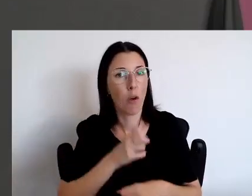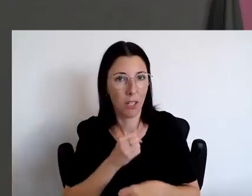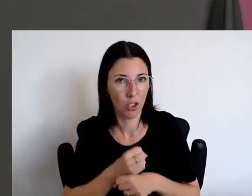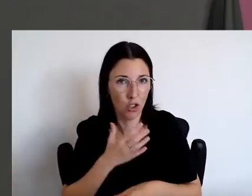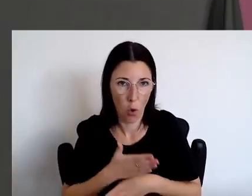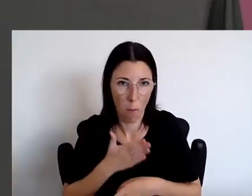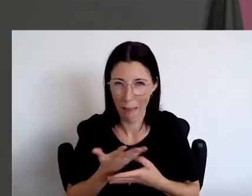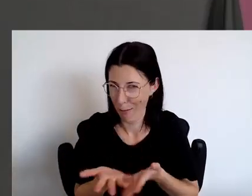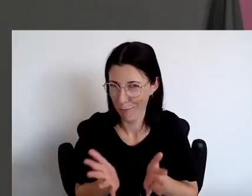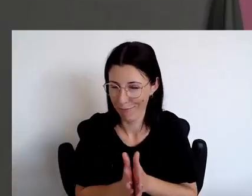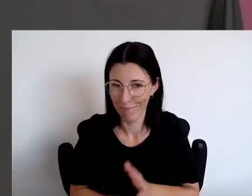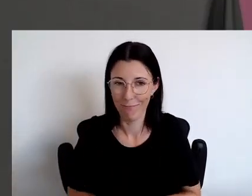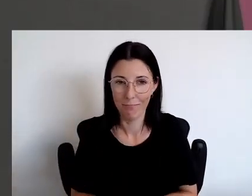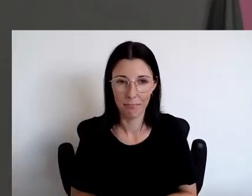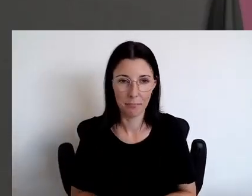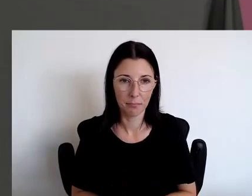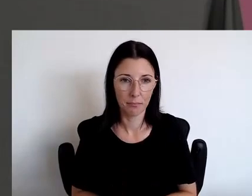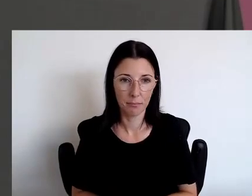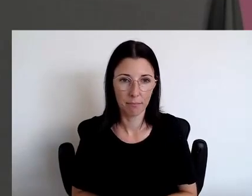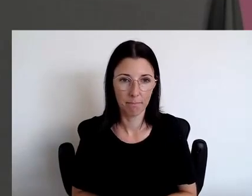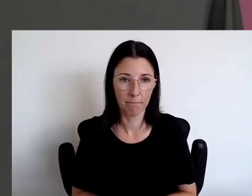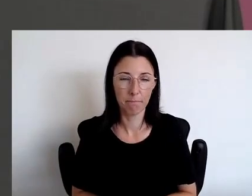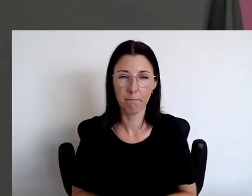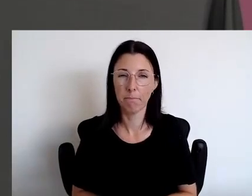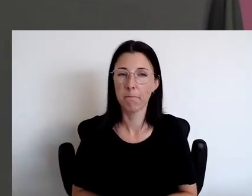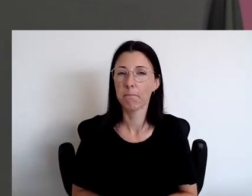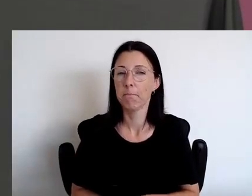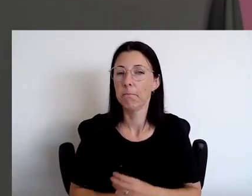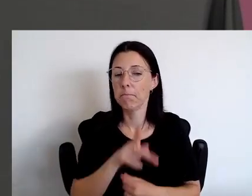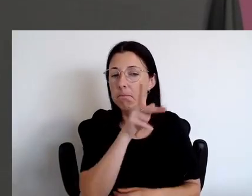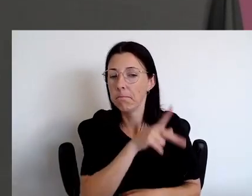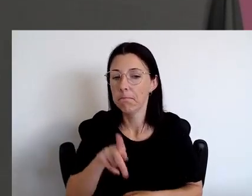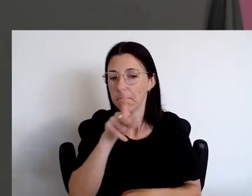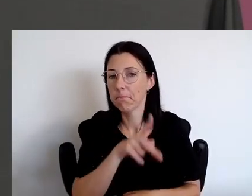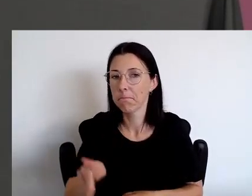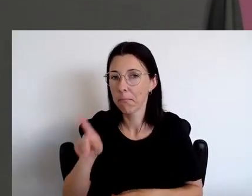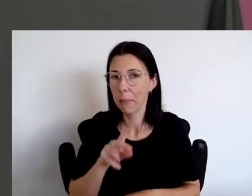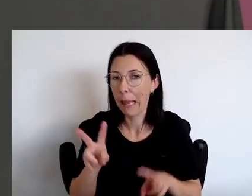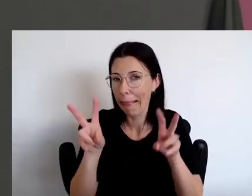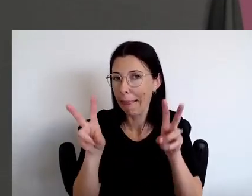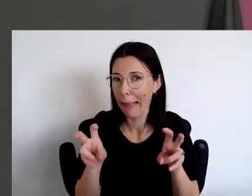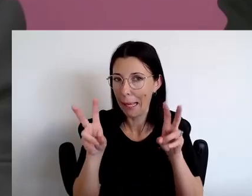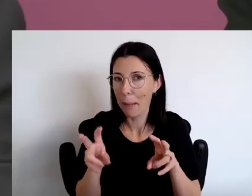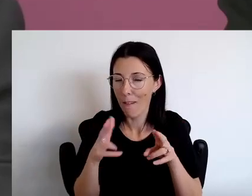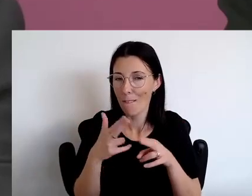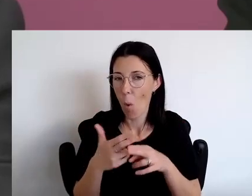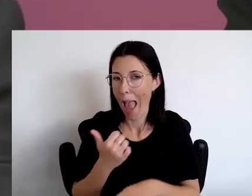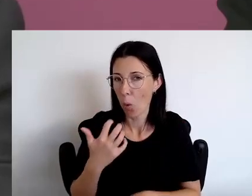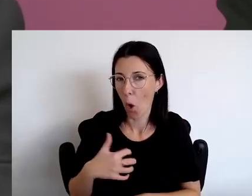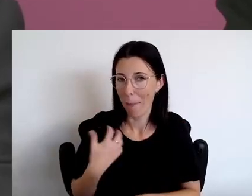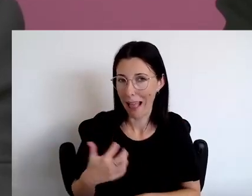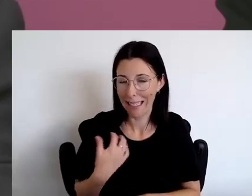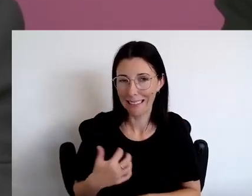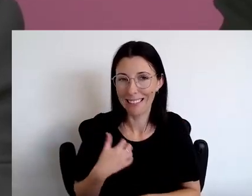It's a theme that arises often in our complaint and investigation material. What I would say is